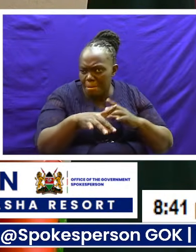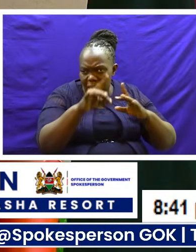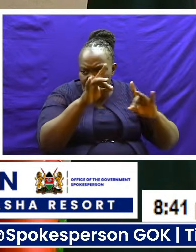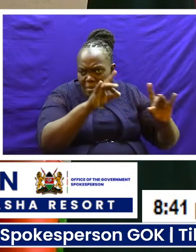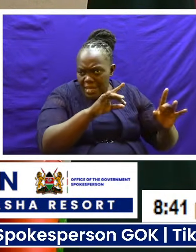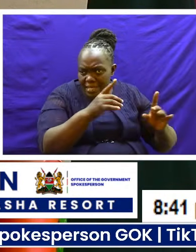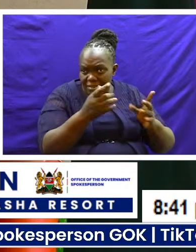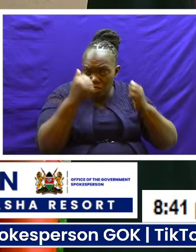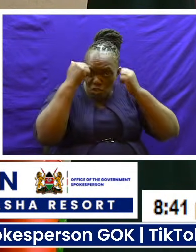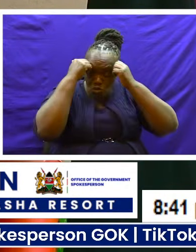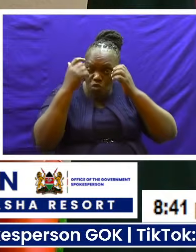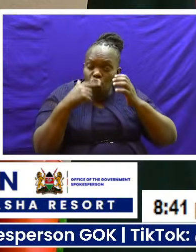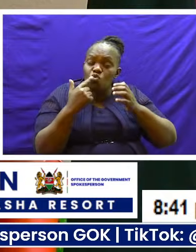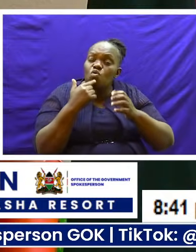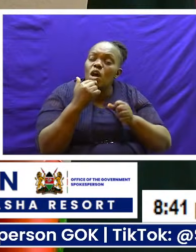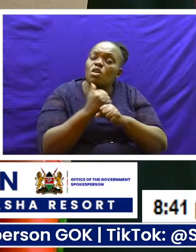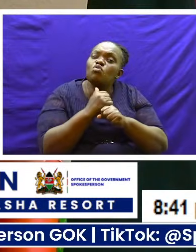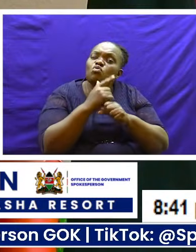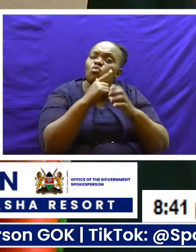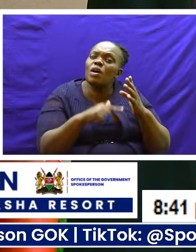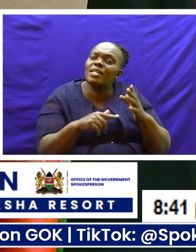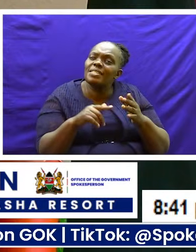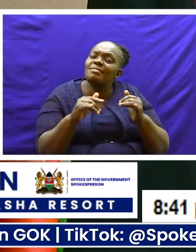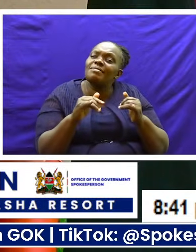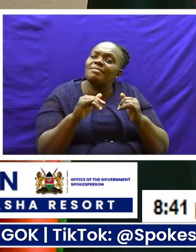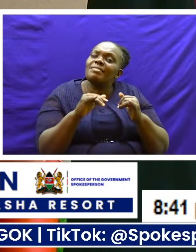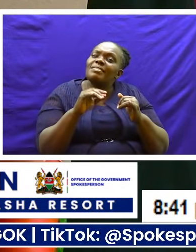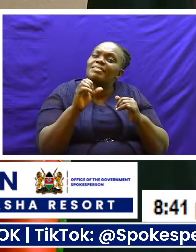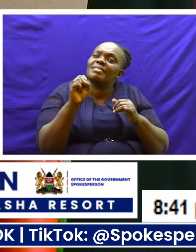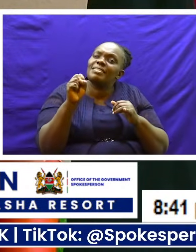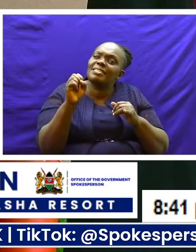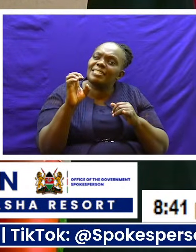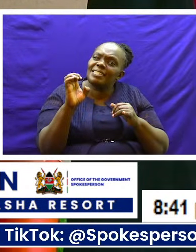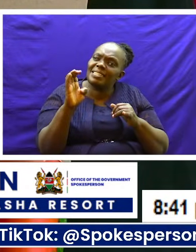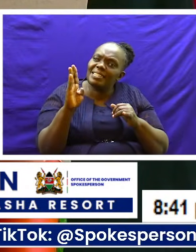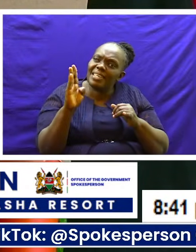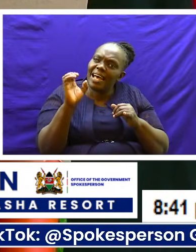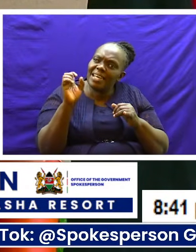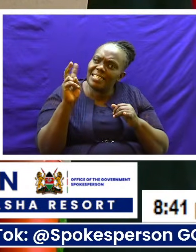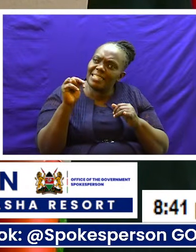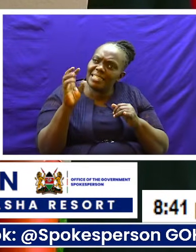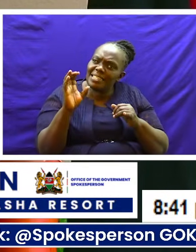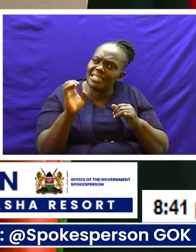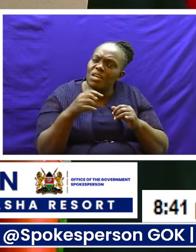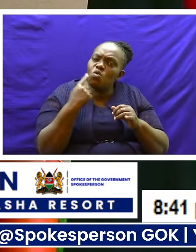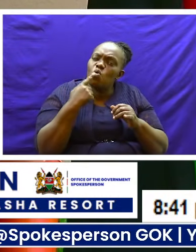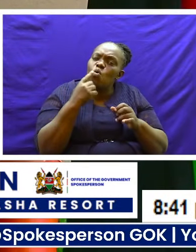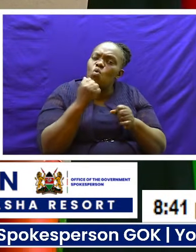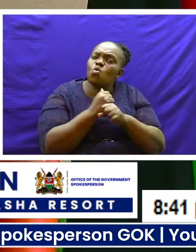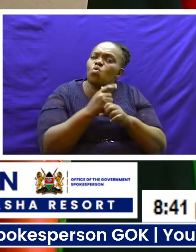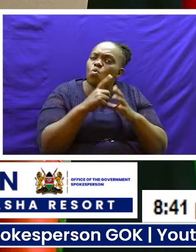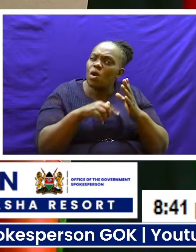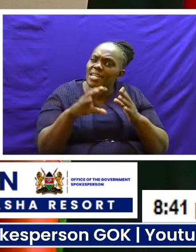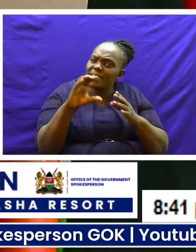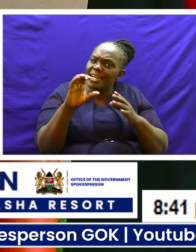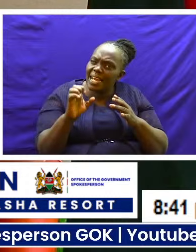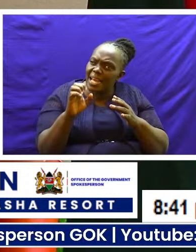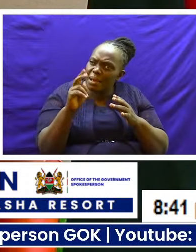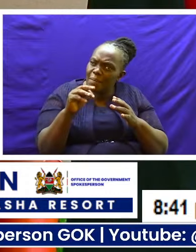of students who are doing pure science, for example, these are the ones who are doing